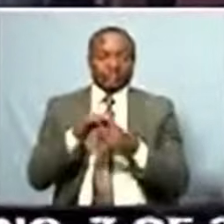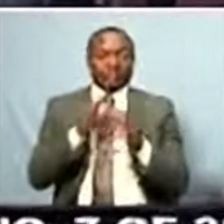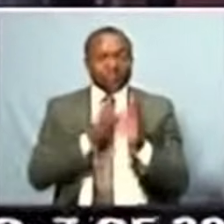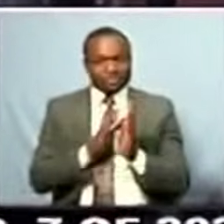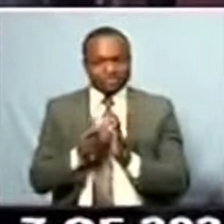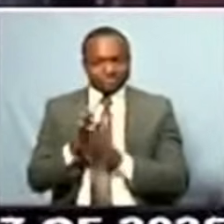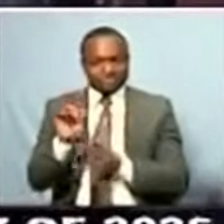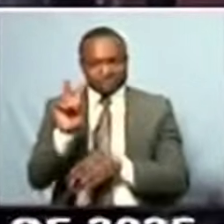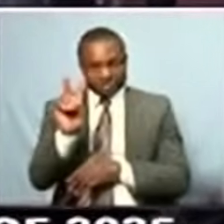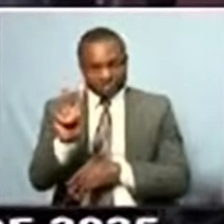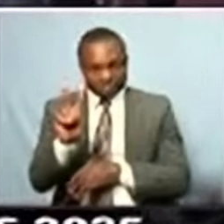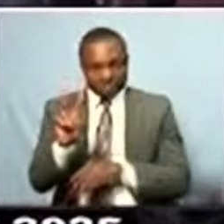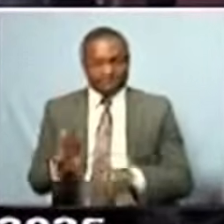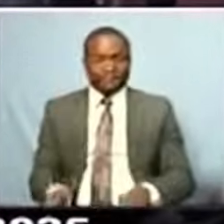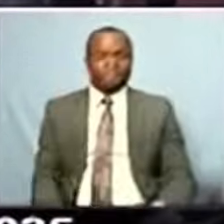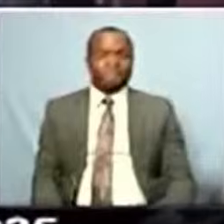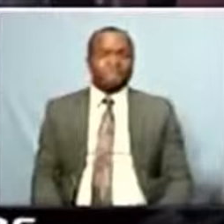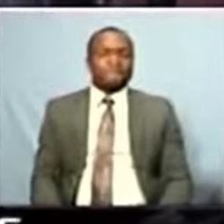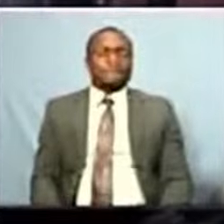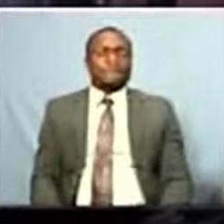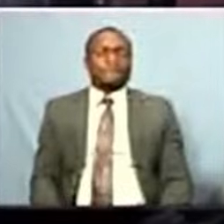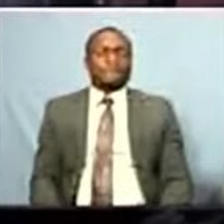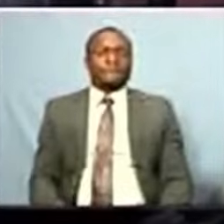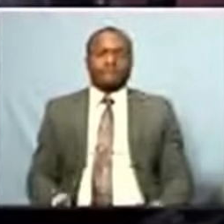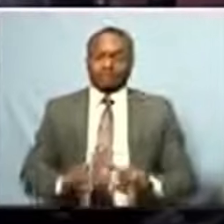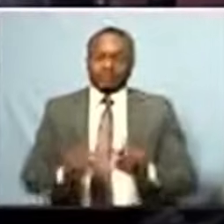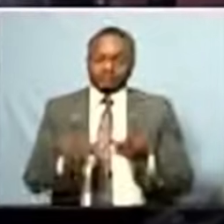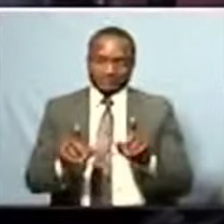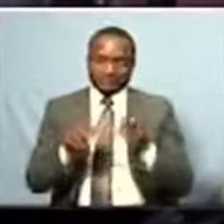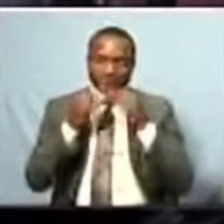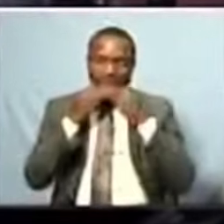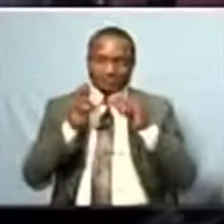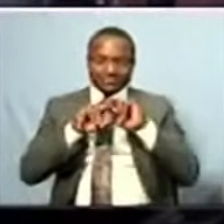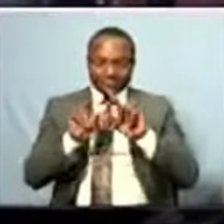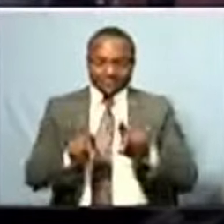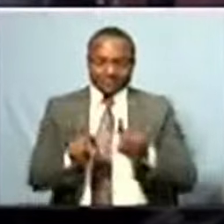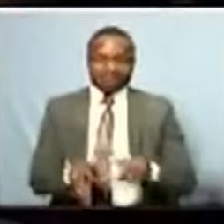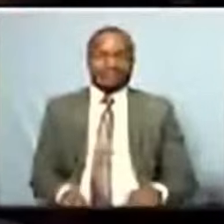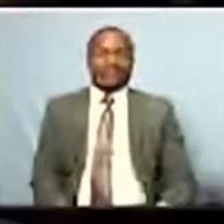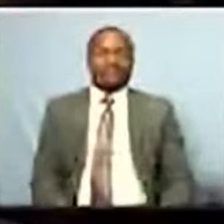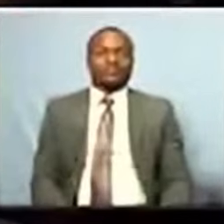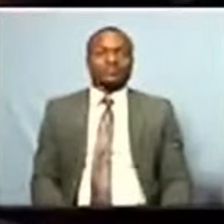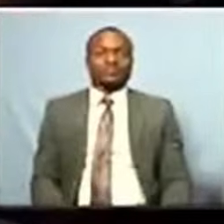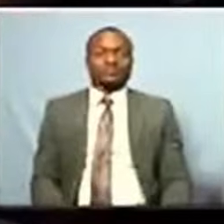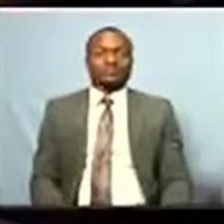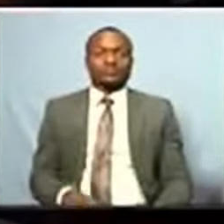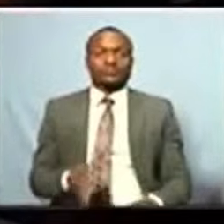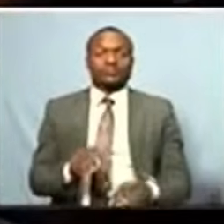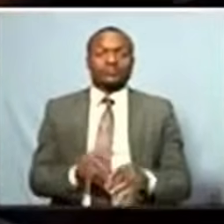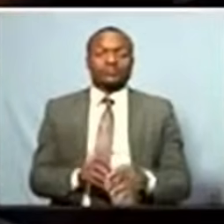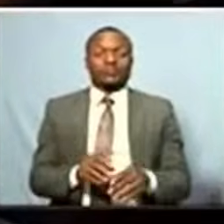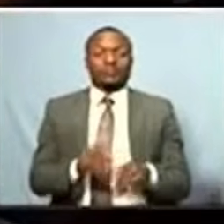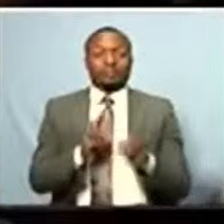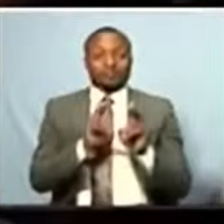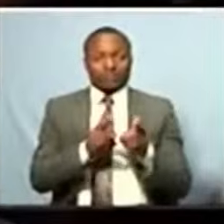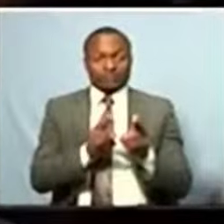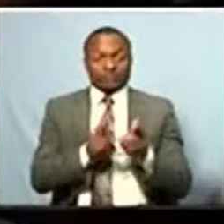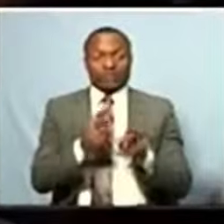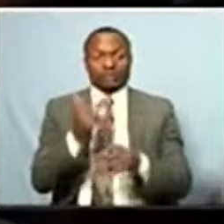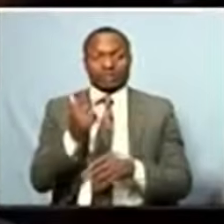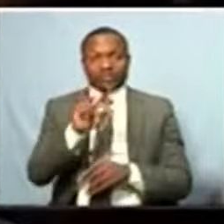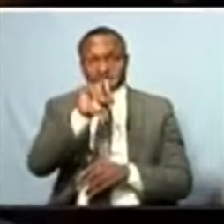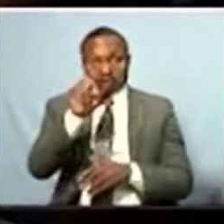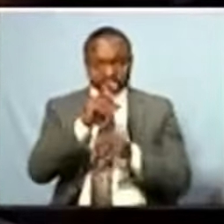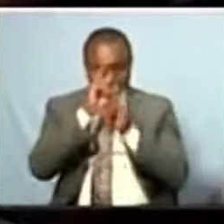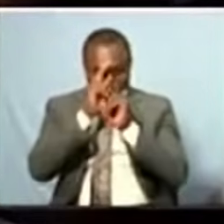preparations for the two are quite different? Thank you, Chair. The elector can respond to 3 questions, 1 from